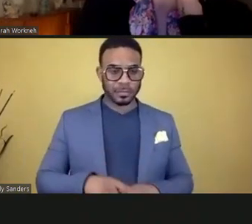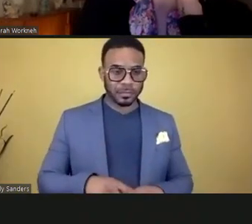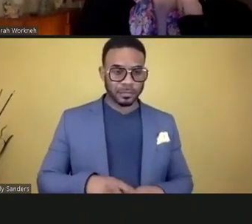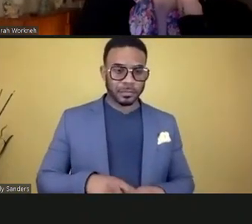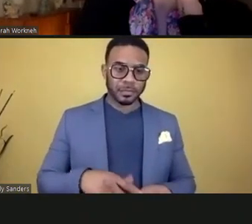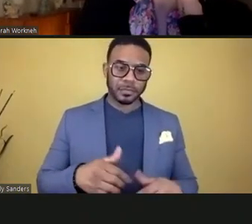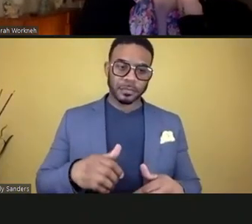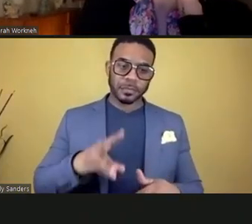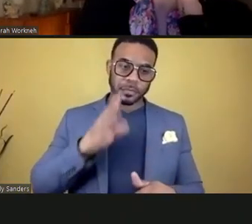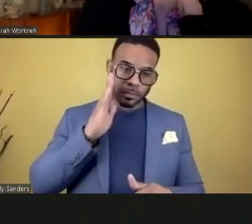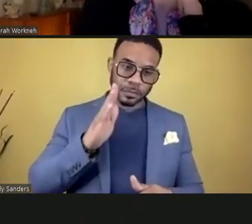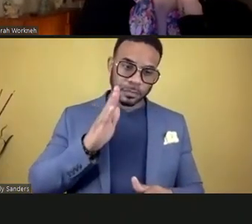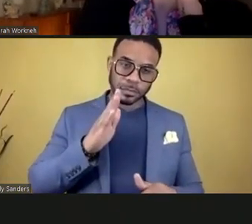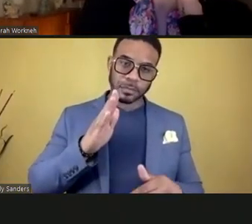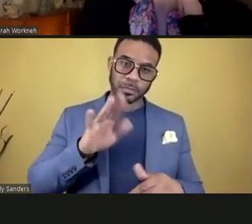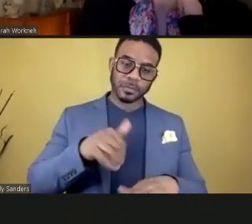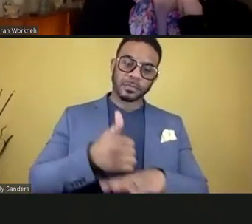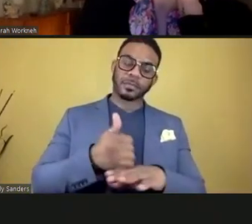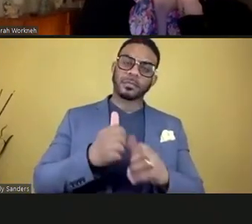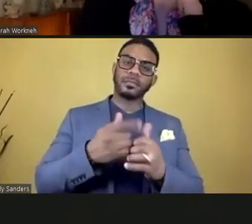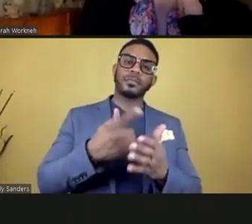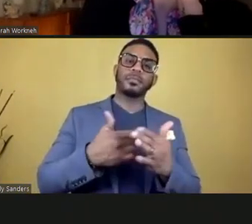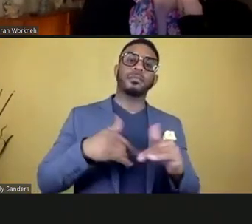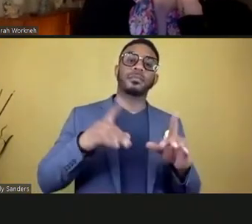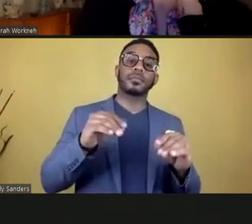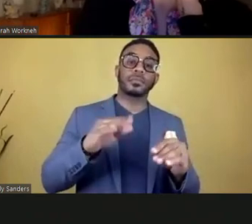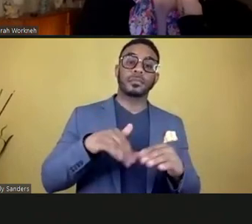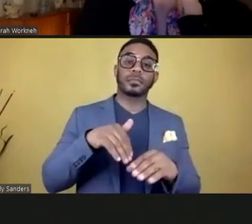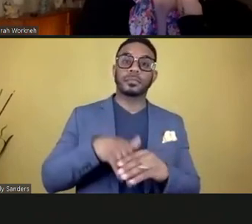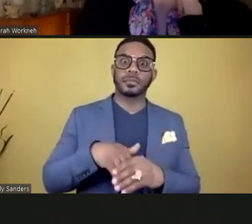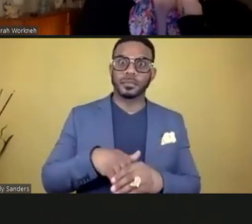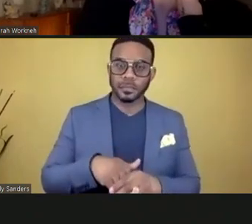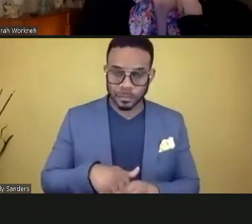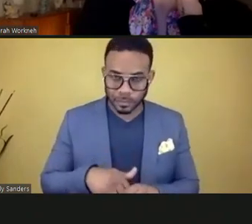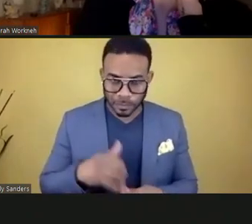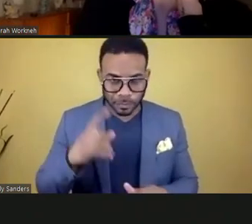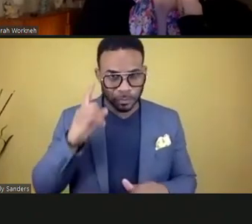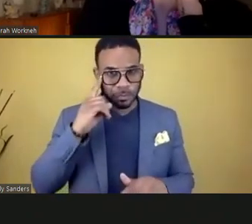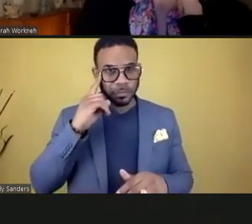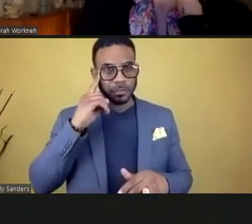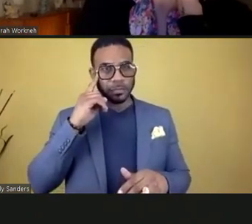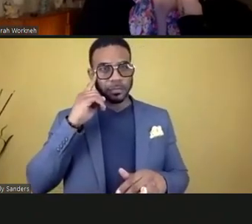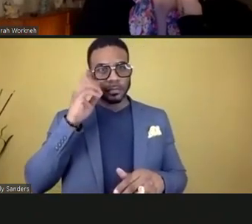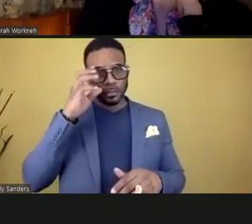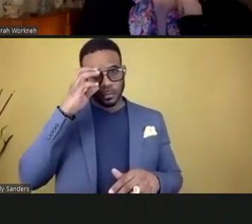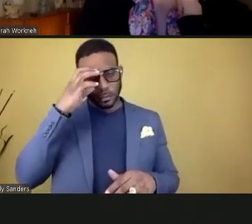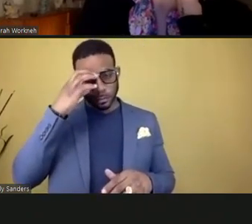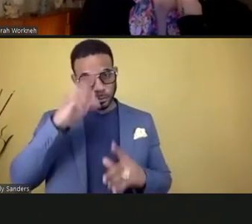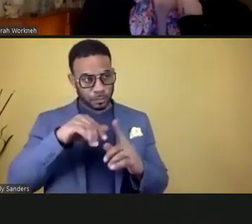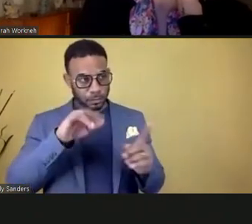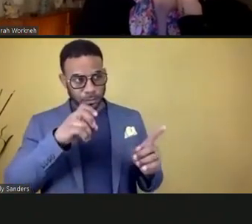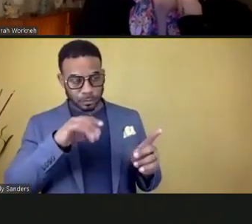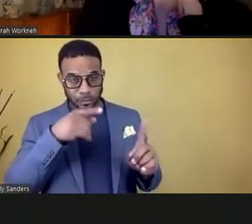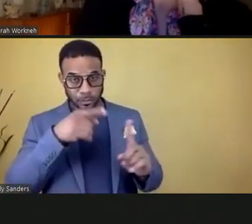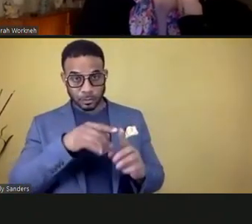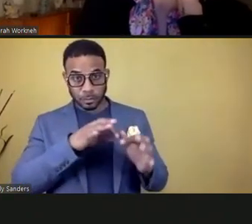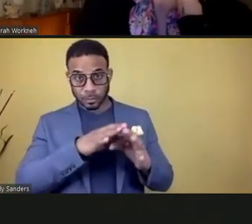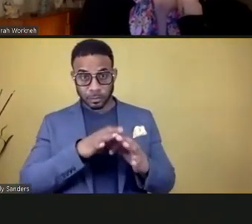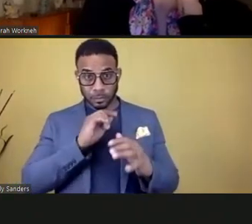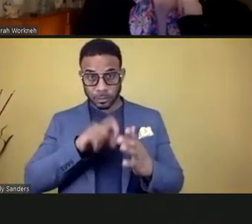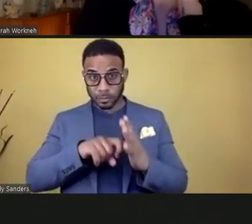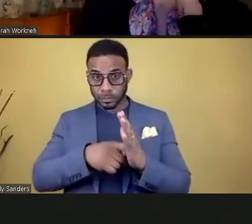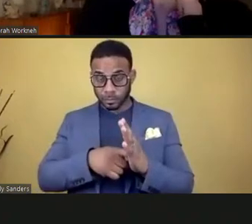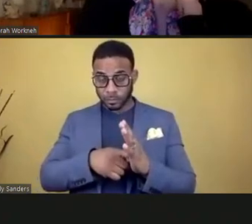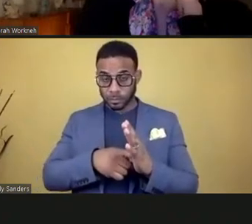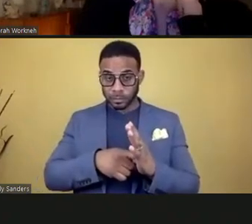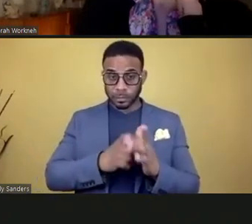and it will manifest with what we do on the inside. I think to Ashley's point, relationships are key.